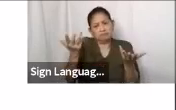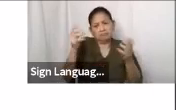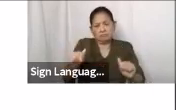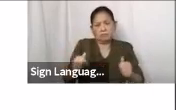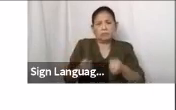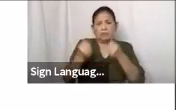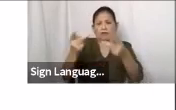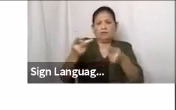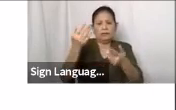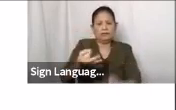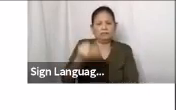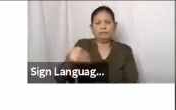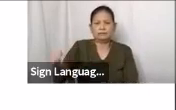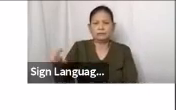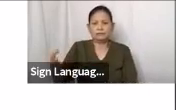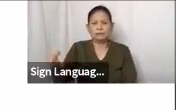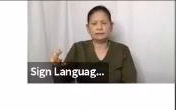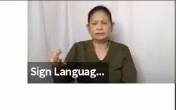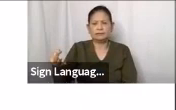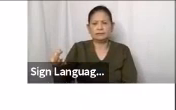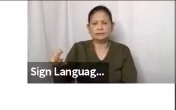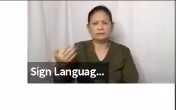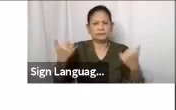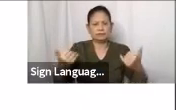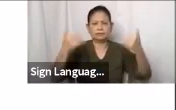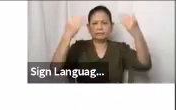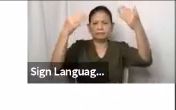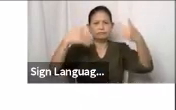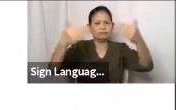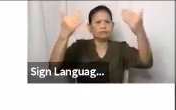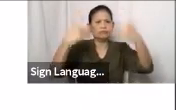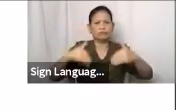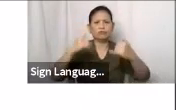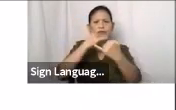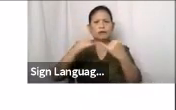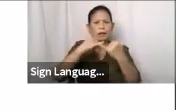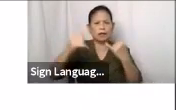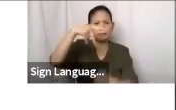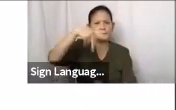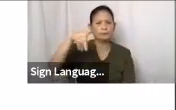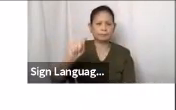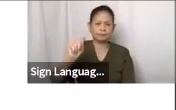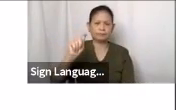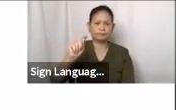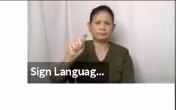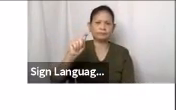facility. So if we can move to the last slide.